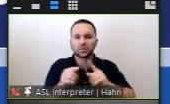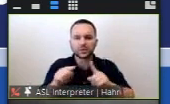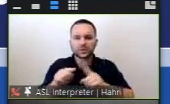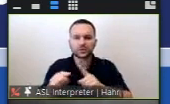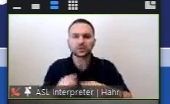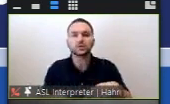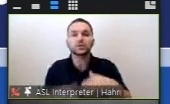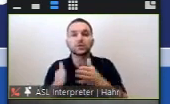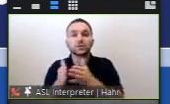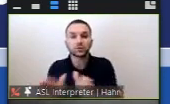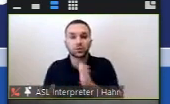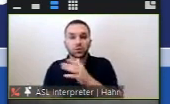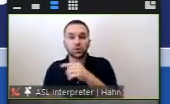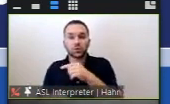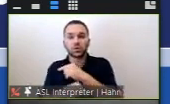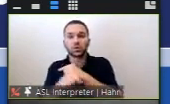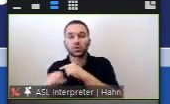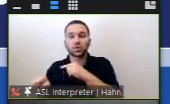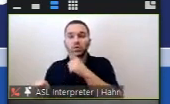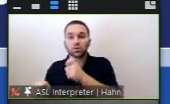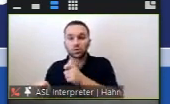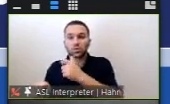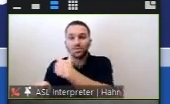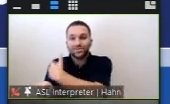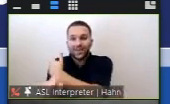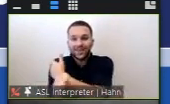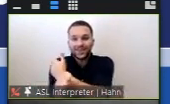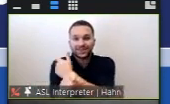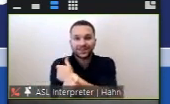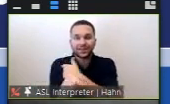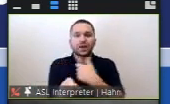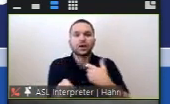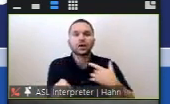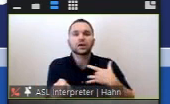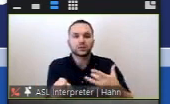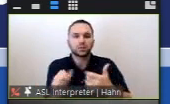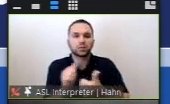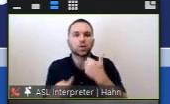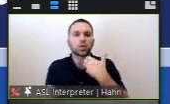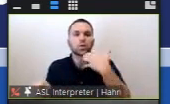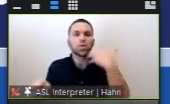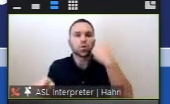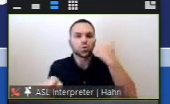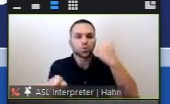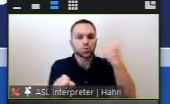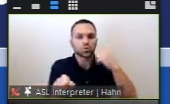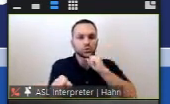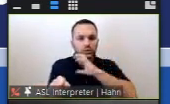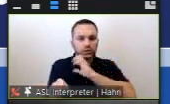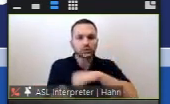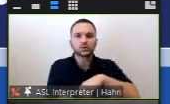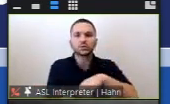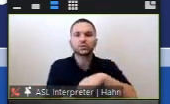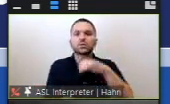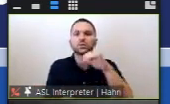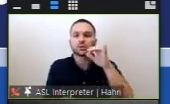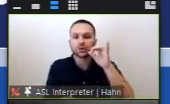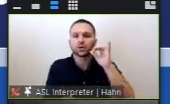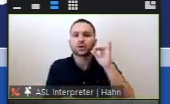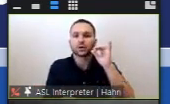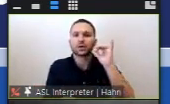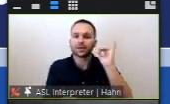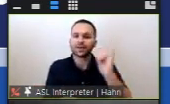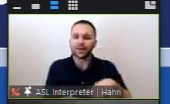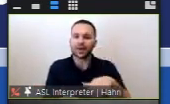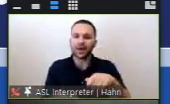vaccine breakthrough cases do tend to be older individuals. And that same trend holds true for vaccine breakthrough hospitalizations and